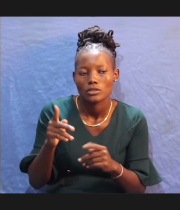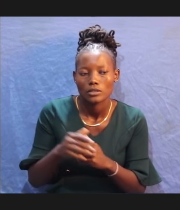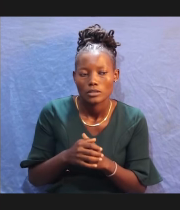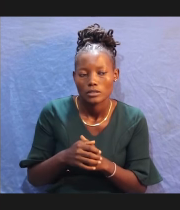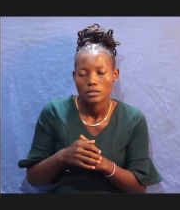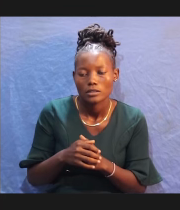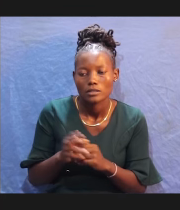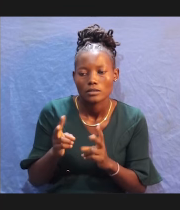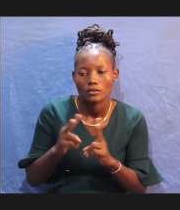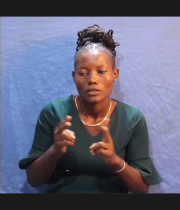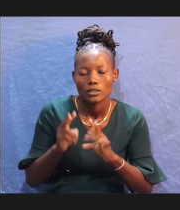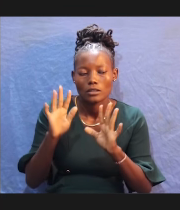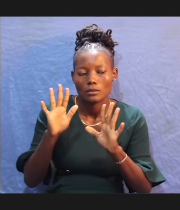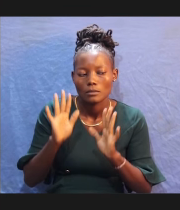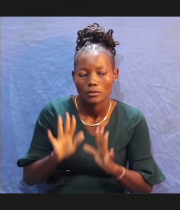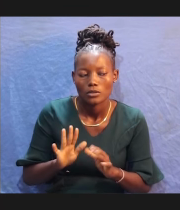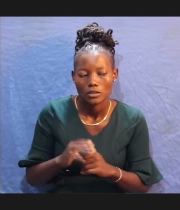very, very, very important.